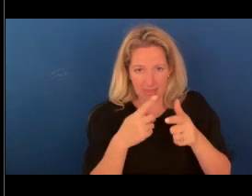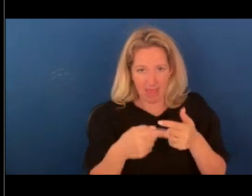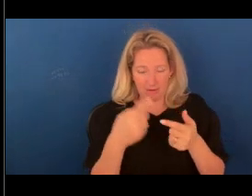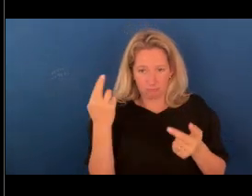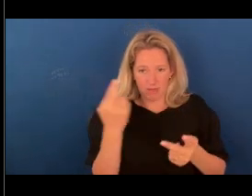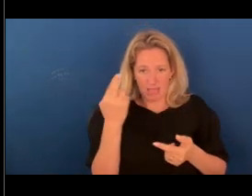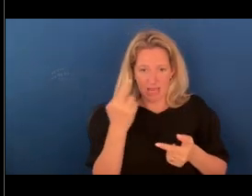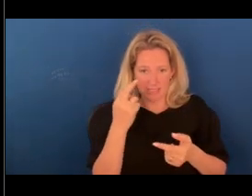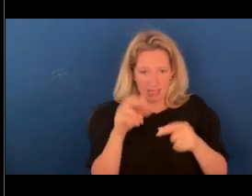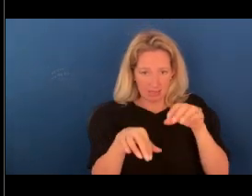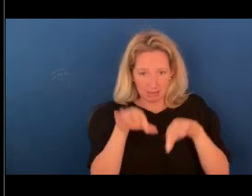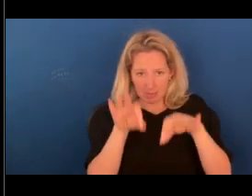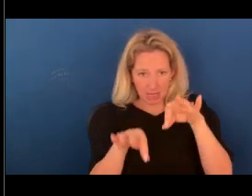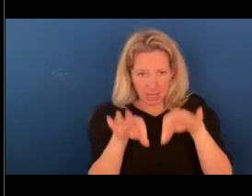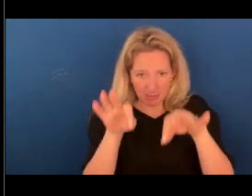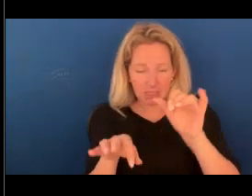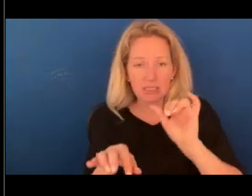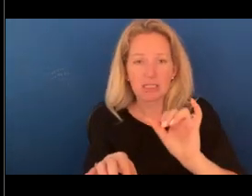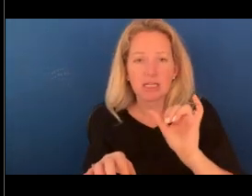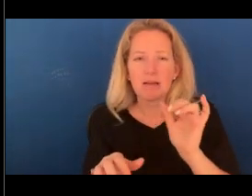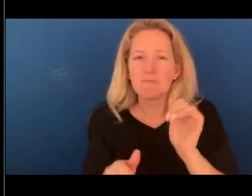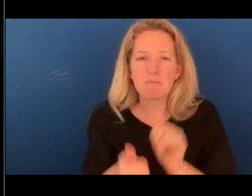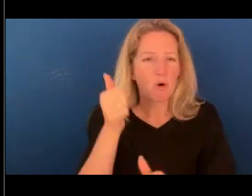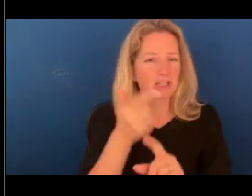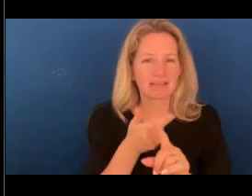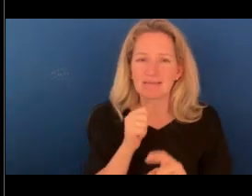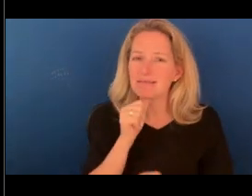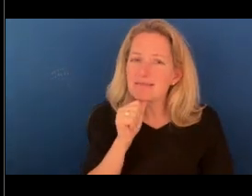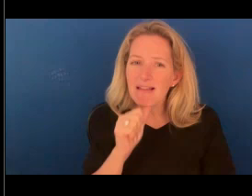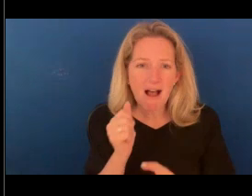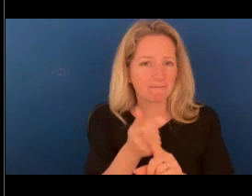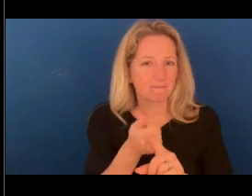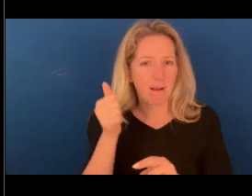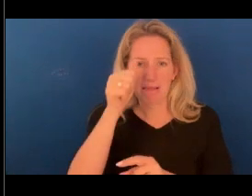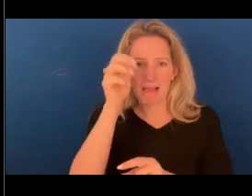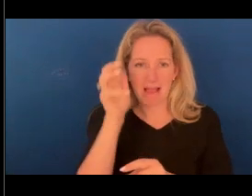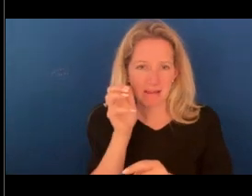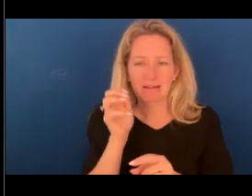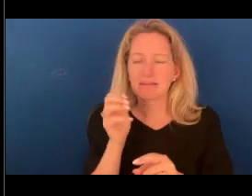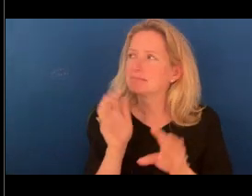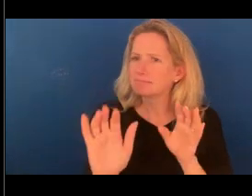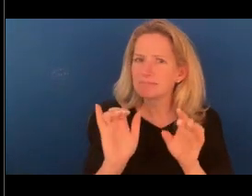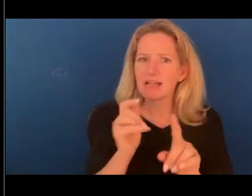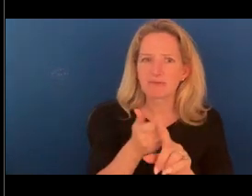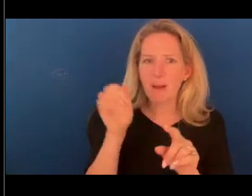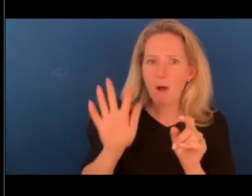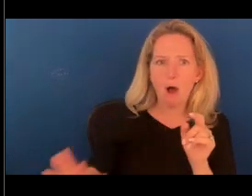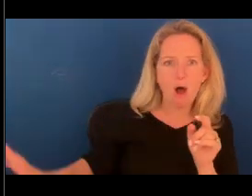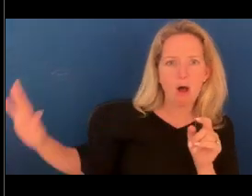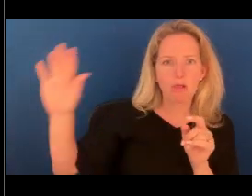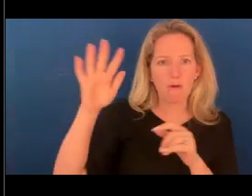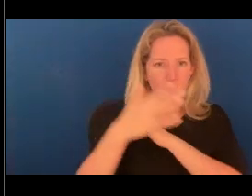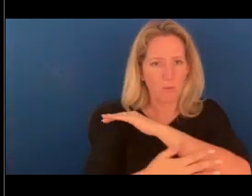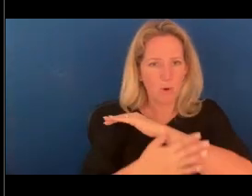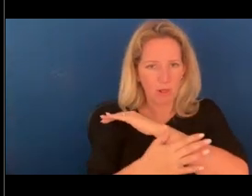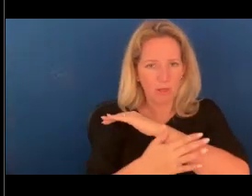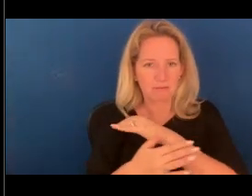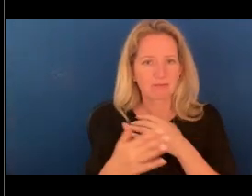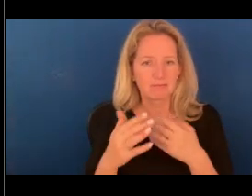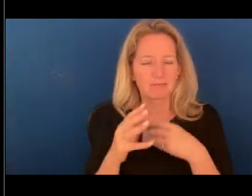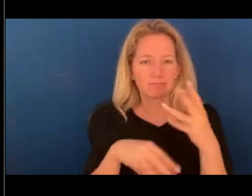up, that most of it isn't from Alaska, and it's from all over the world, the US included, obviously. And